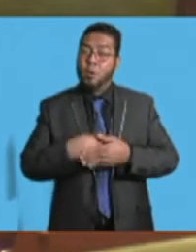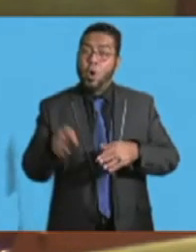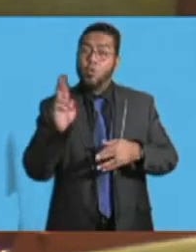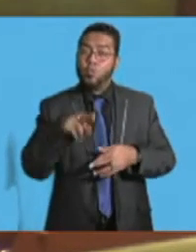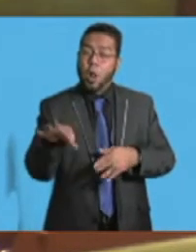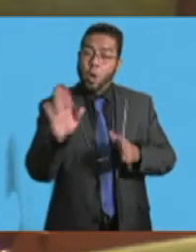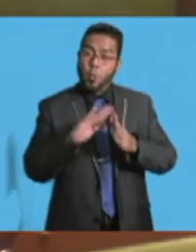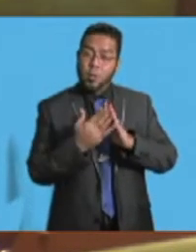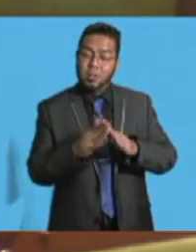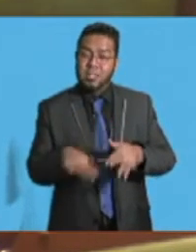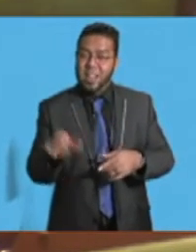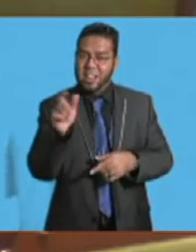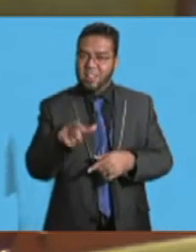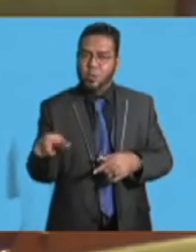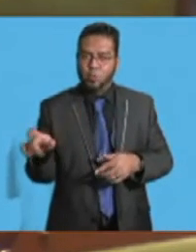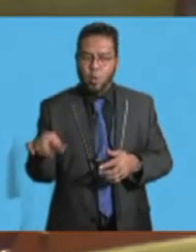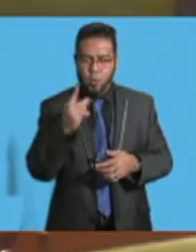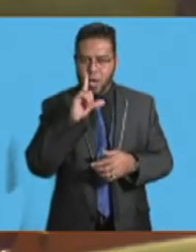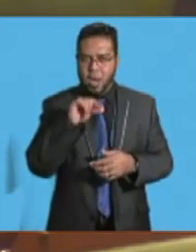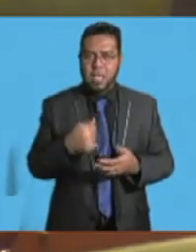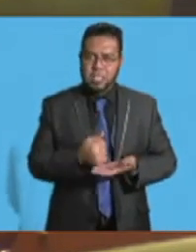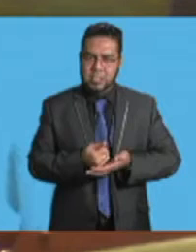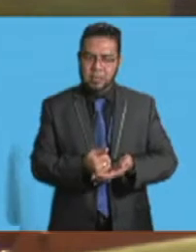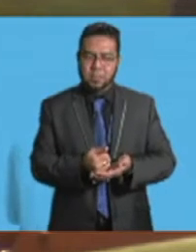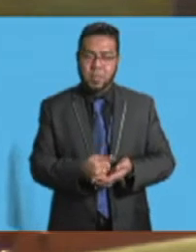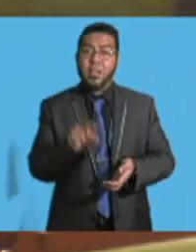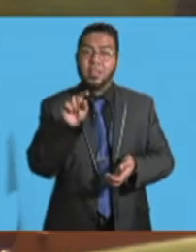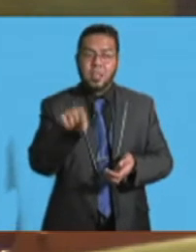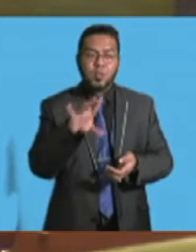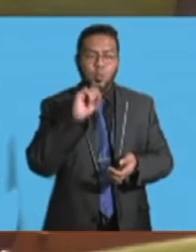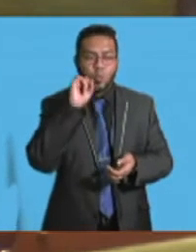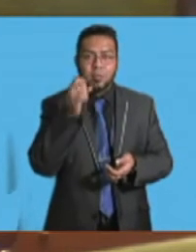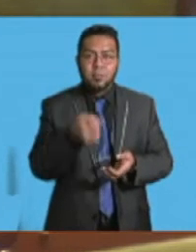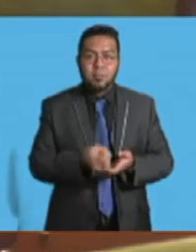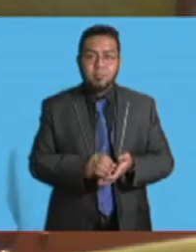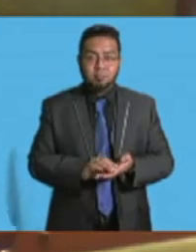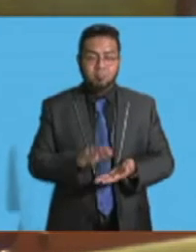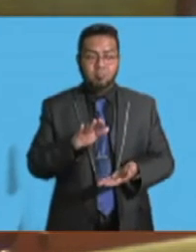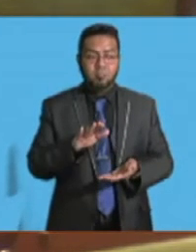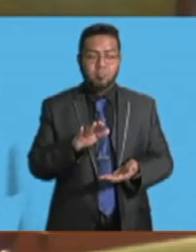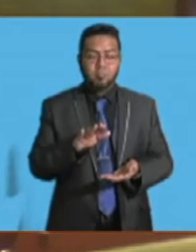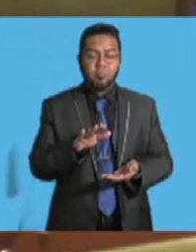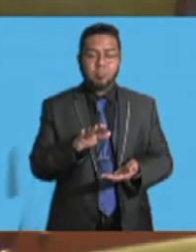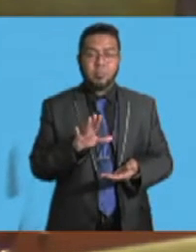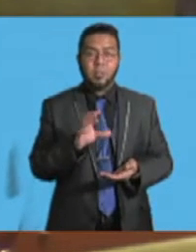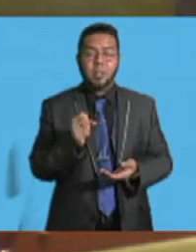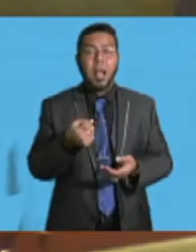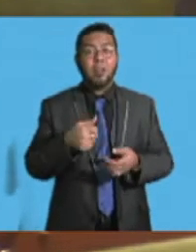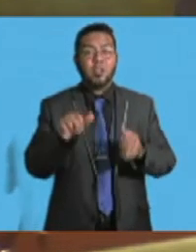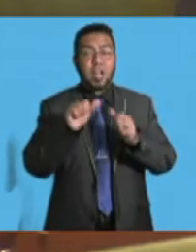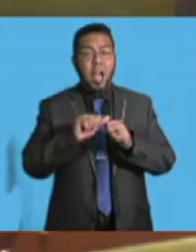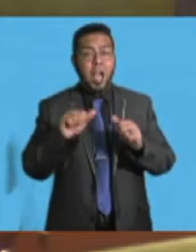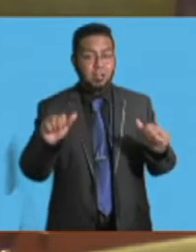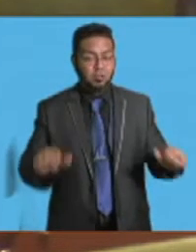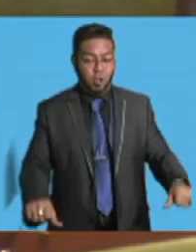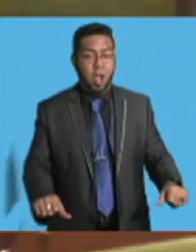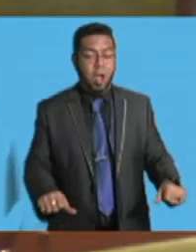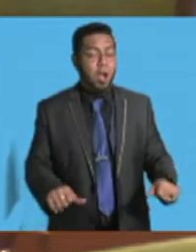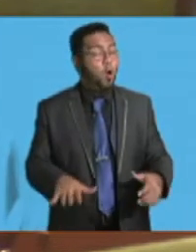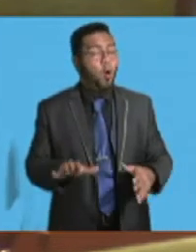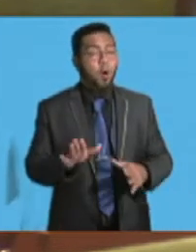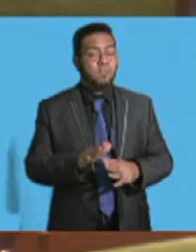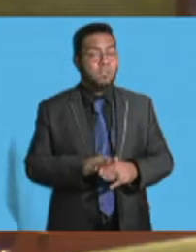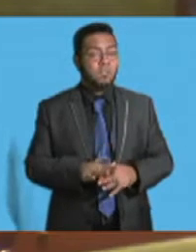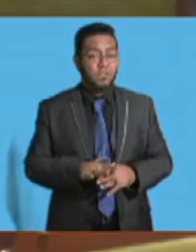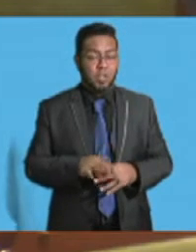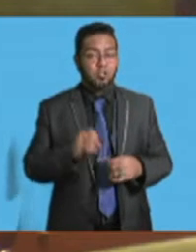and individuals to be assisted. This will result in the increased activities and interaction between agriculture officials, farmers and the